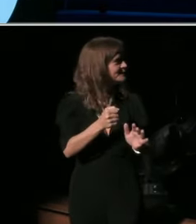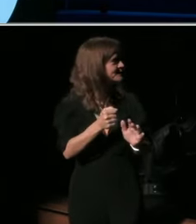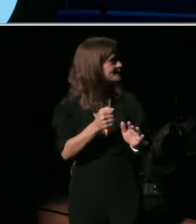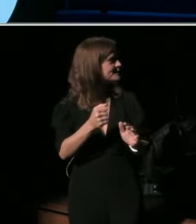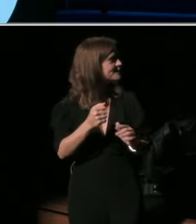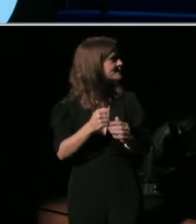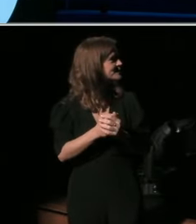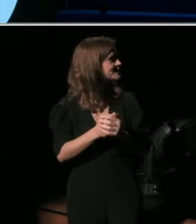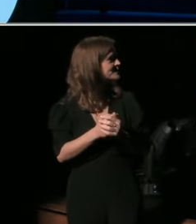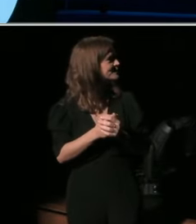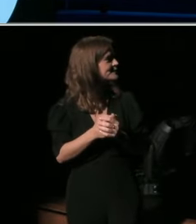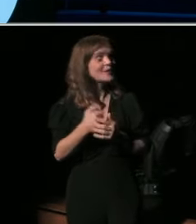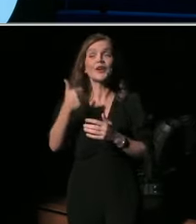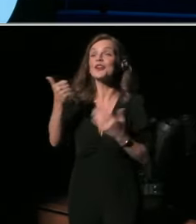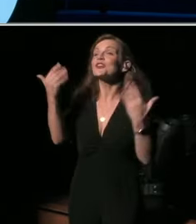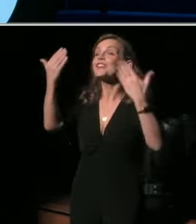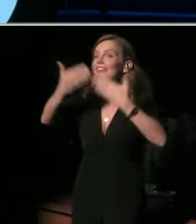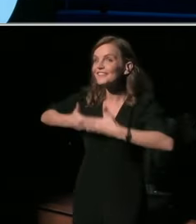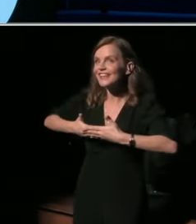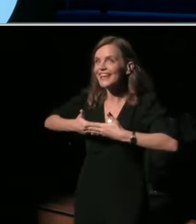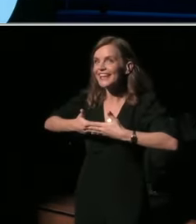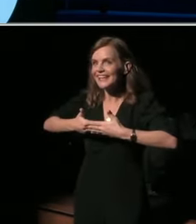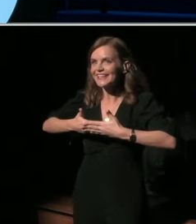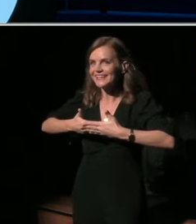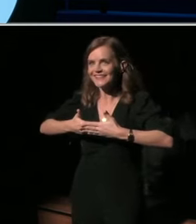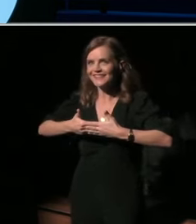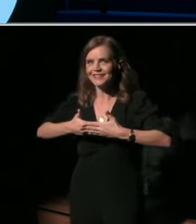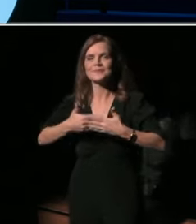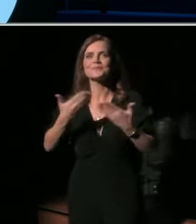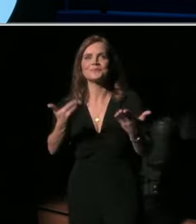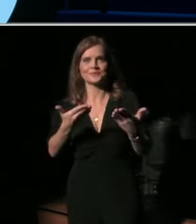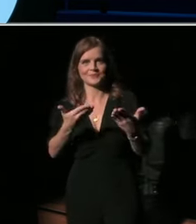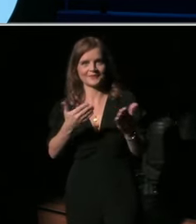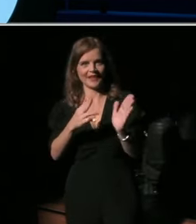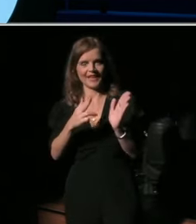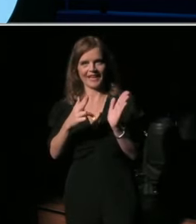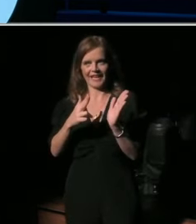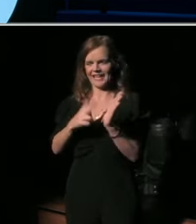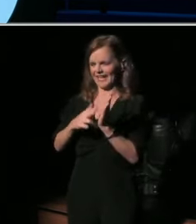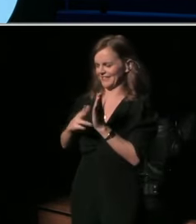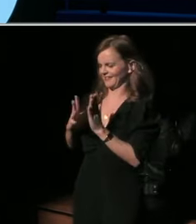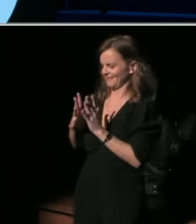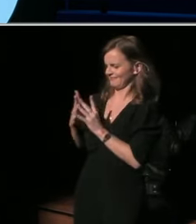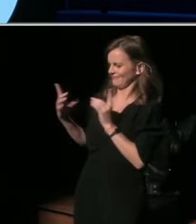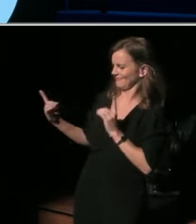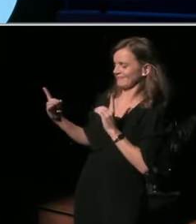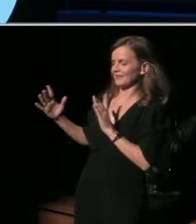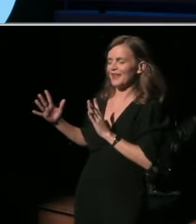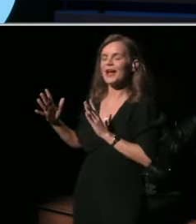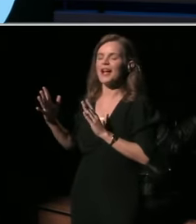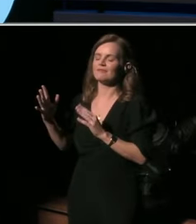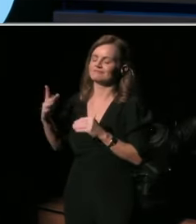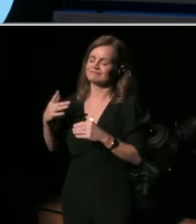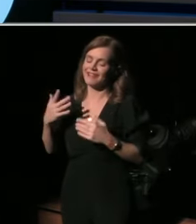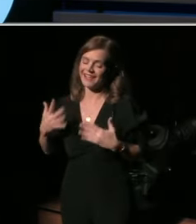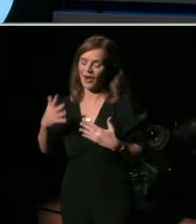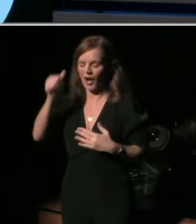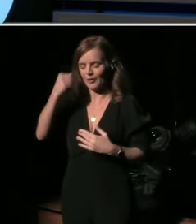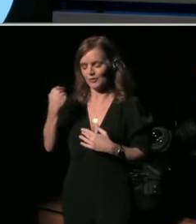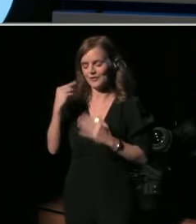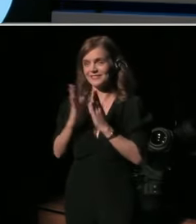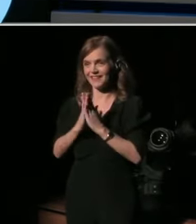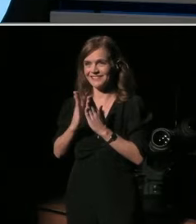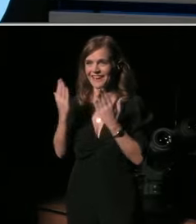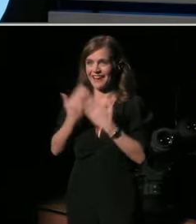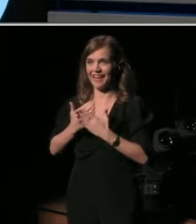Good evening, ladies and gentlemen. Good evening. Yeah, so Nikita, they've put us far apart now. I know we got eliminated on Sunday night.